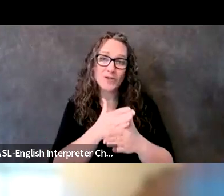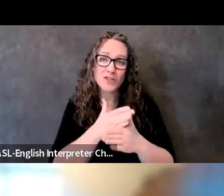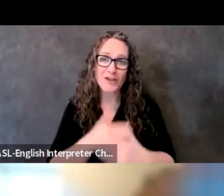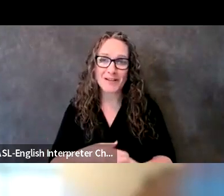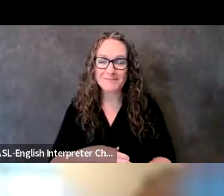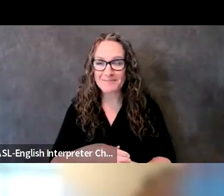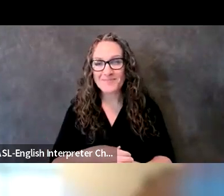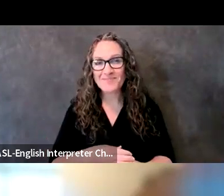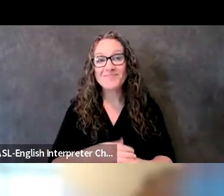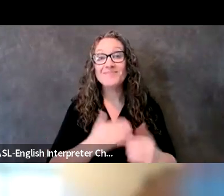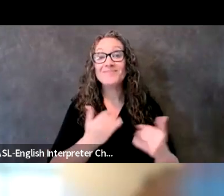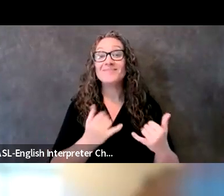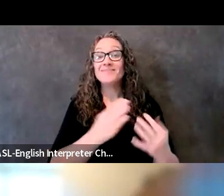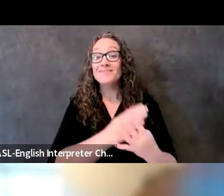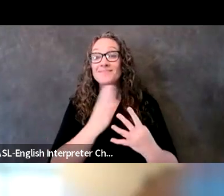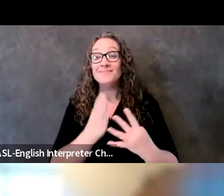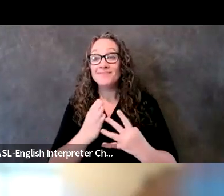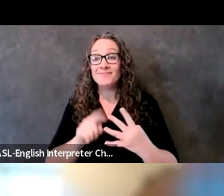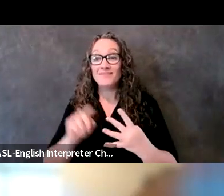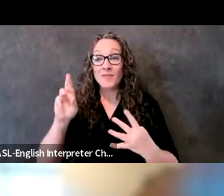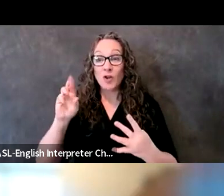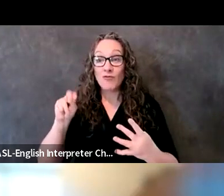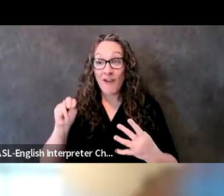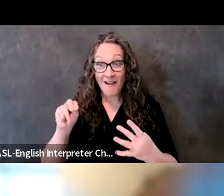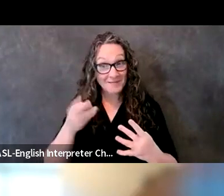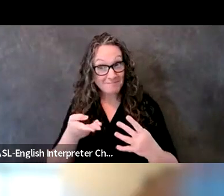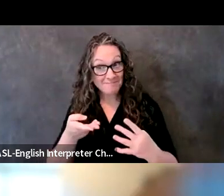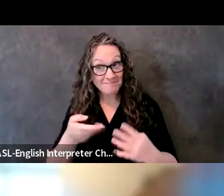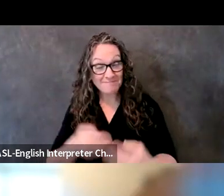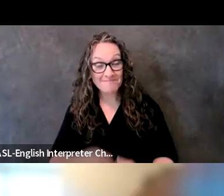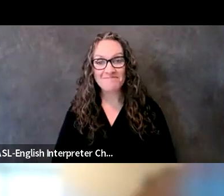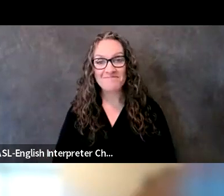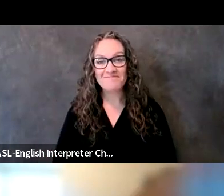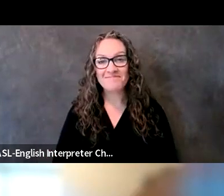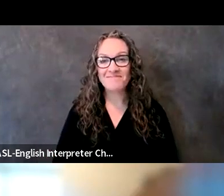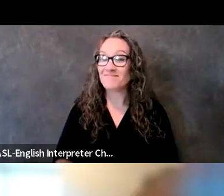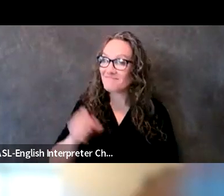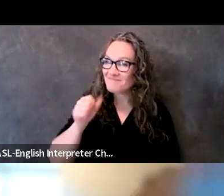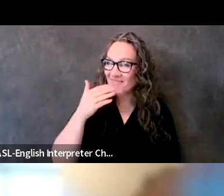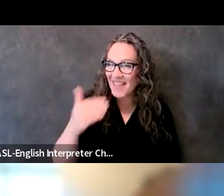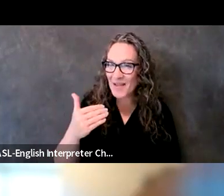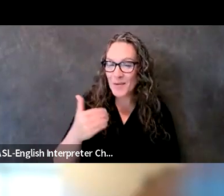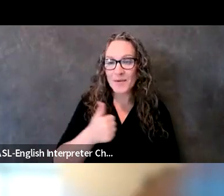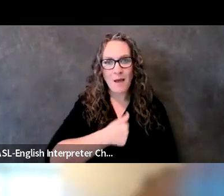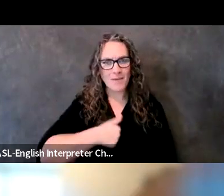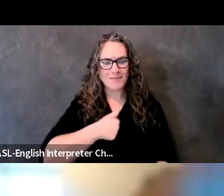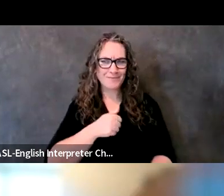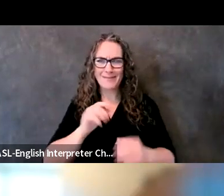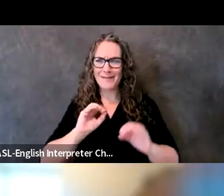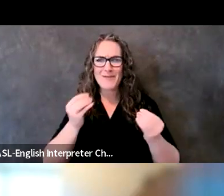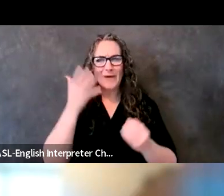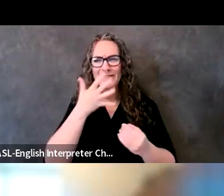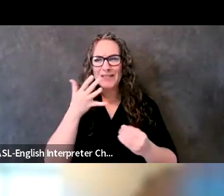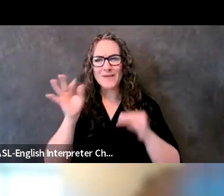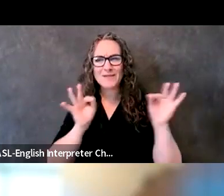on to Ron, you are next. Yes, thank you. And I apologize, I didn't describe myself